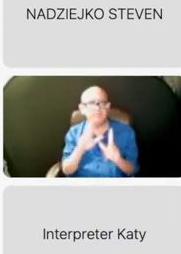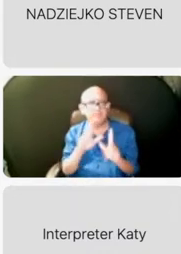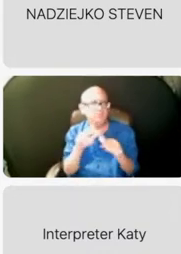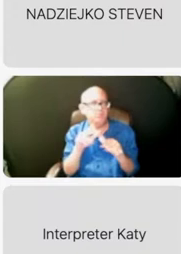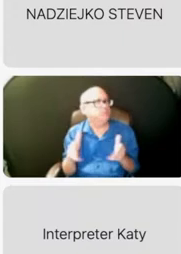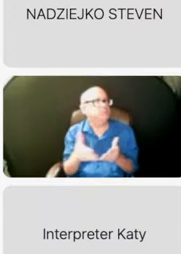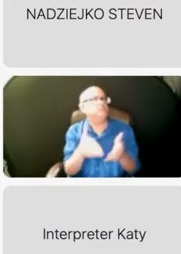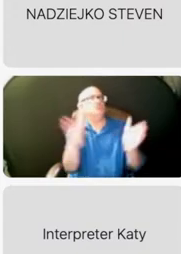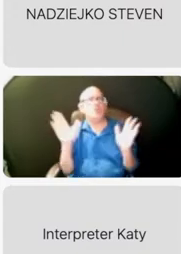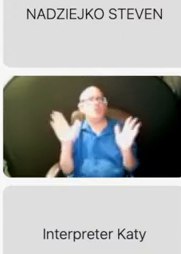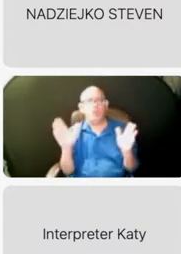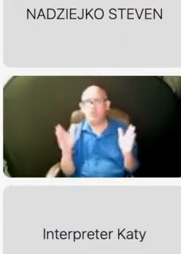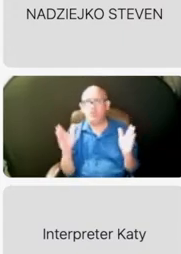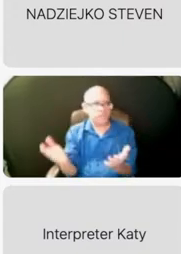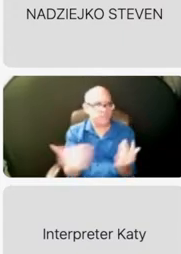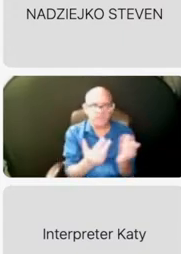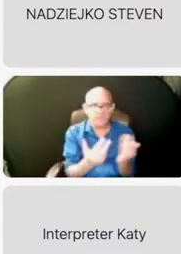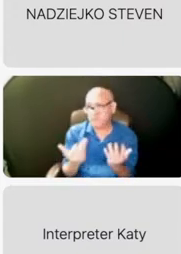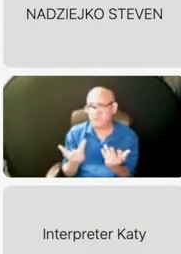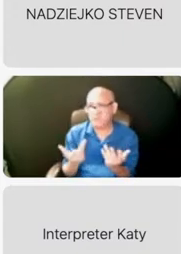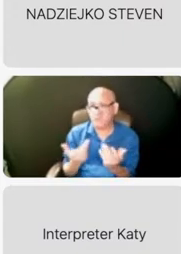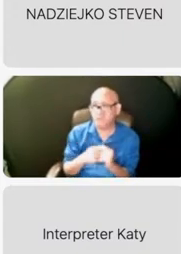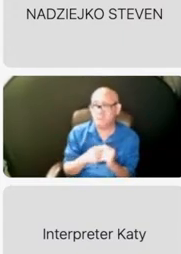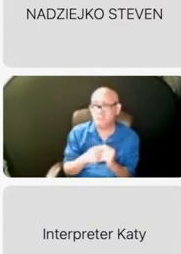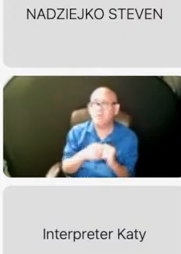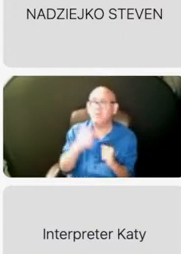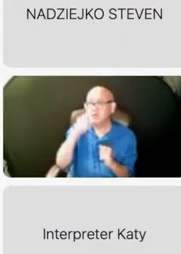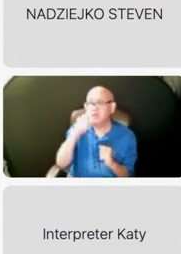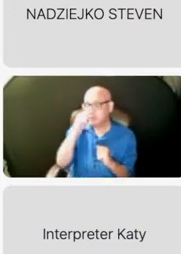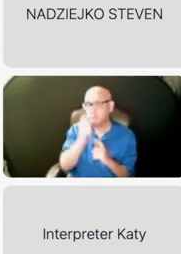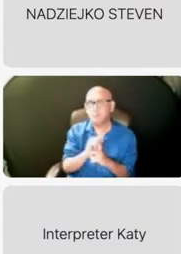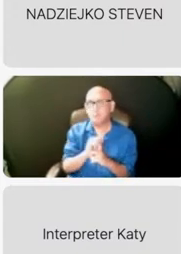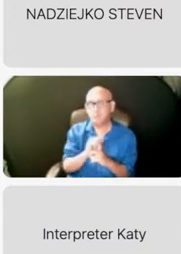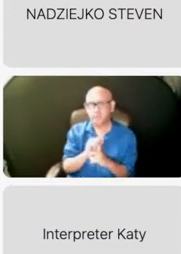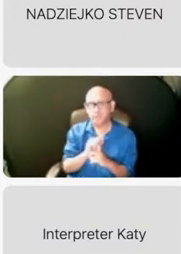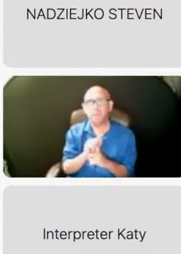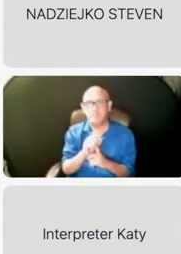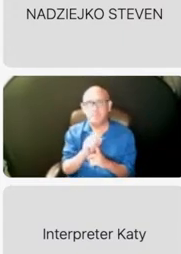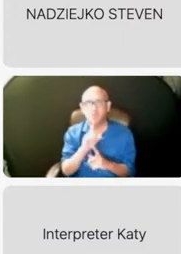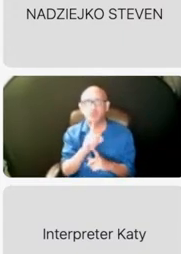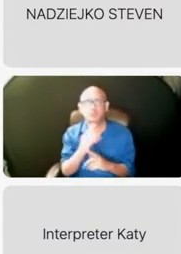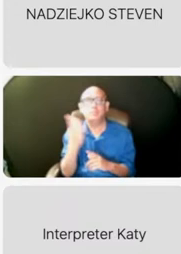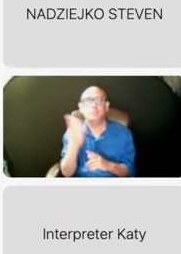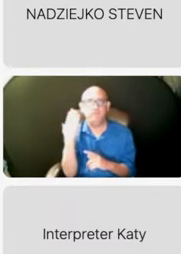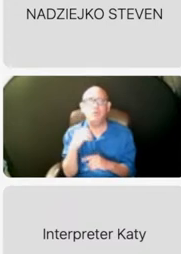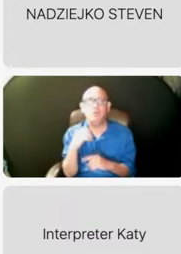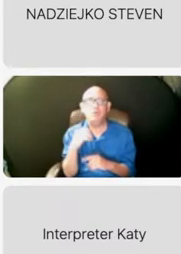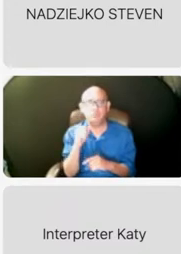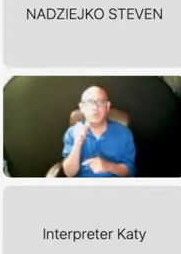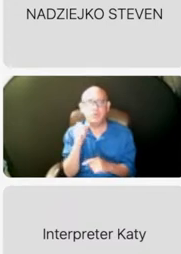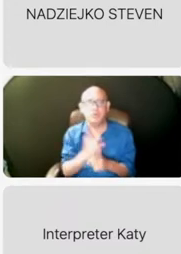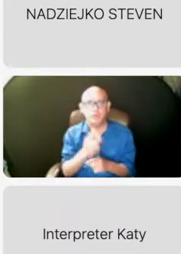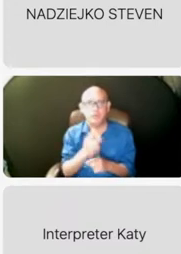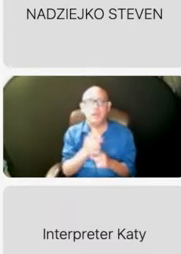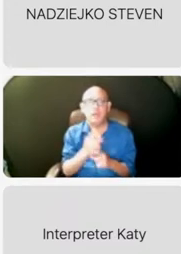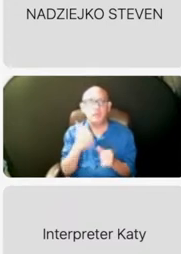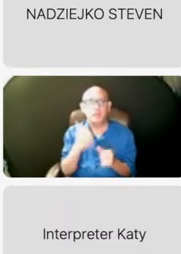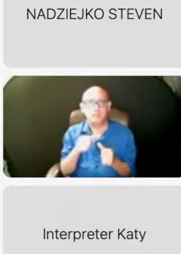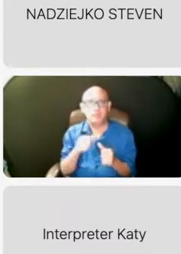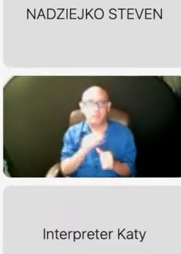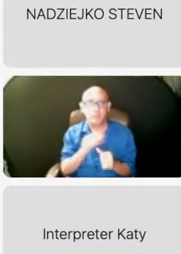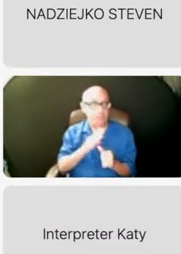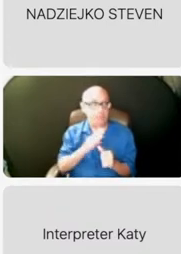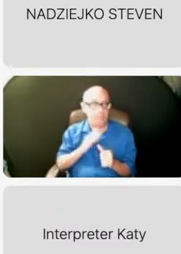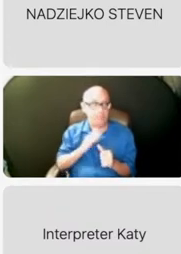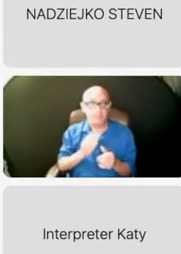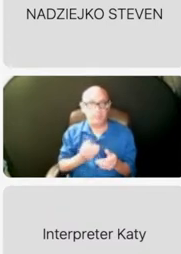so yeah yeah that's good that's correct once the board gave me i don't think anybody in